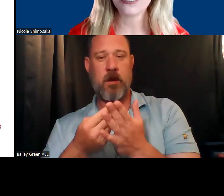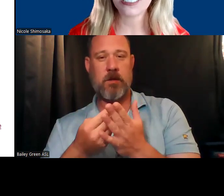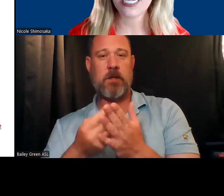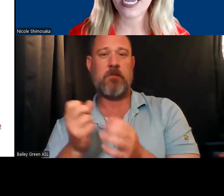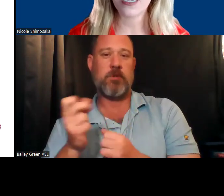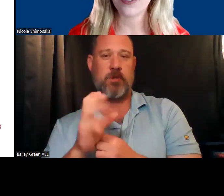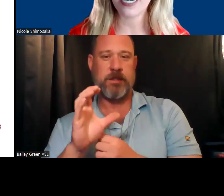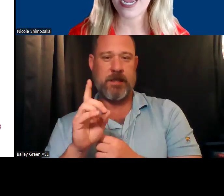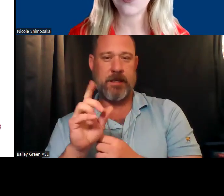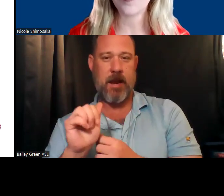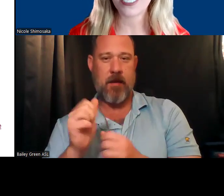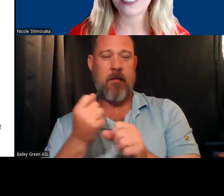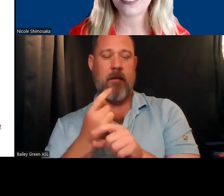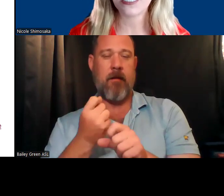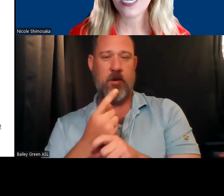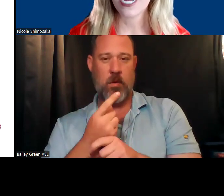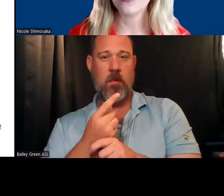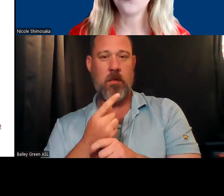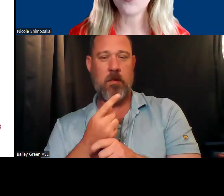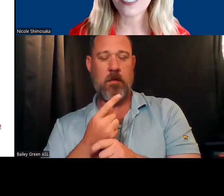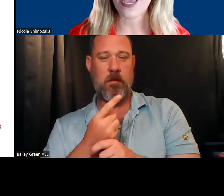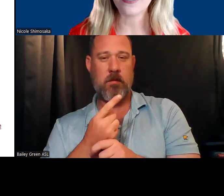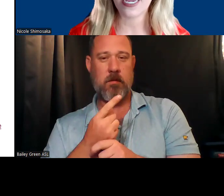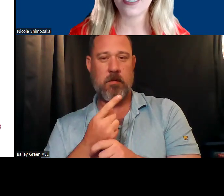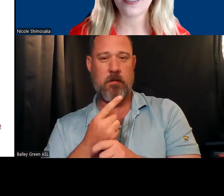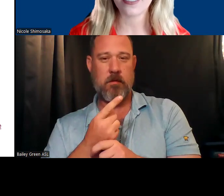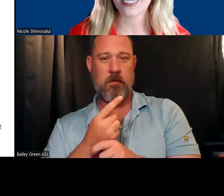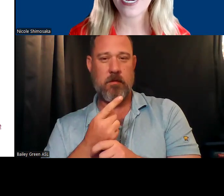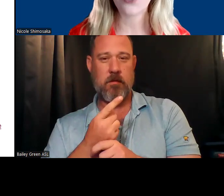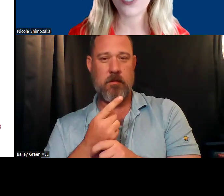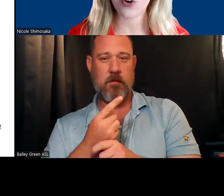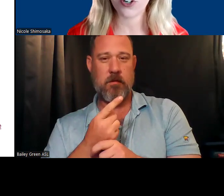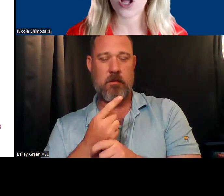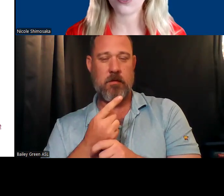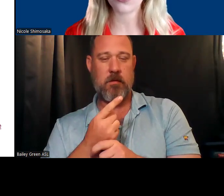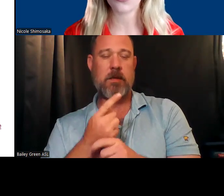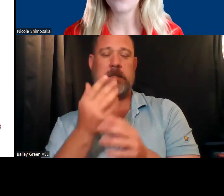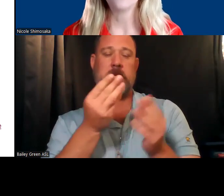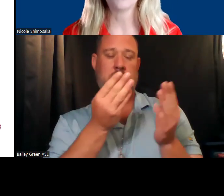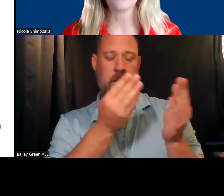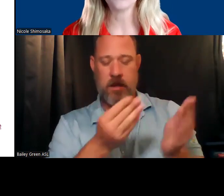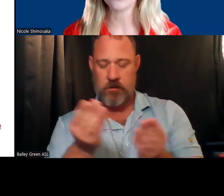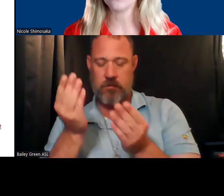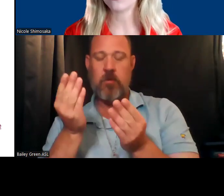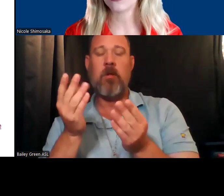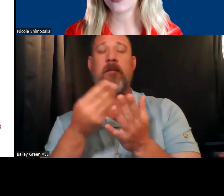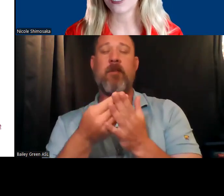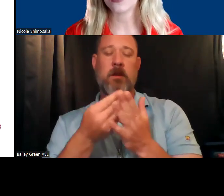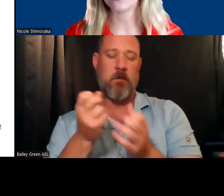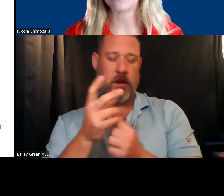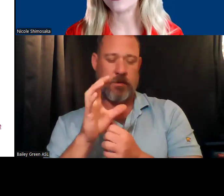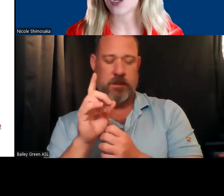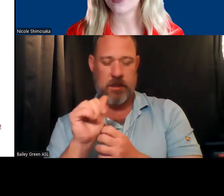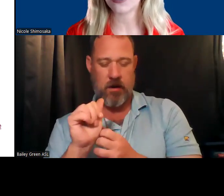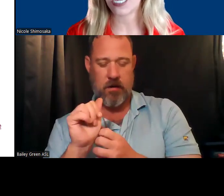to CDA on an annual basis and then reallocated as carryover dollars. Funding returned to CDA